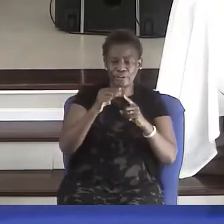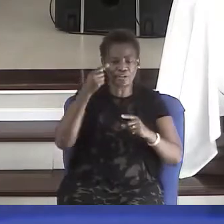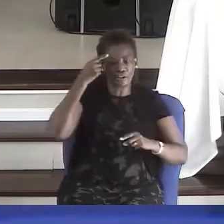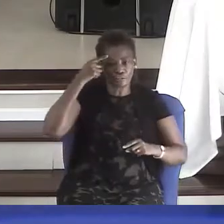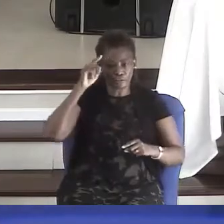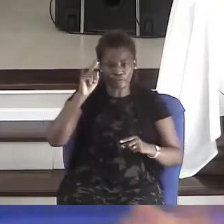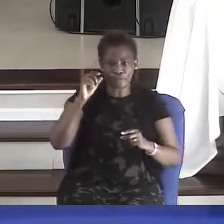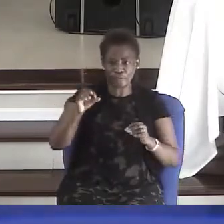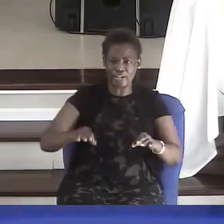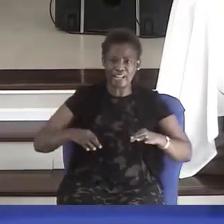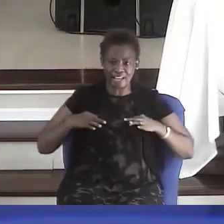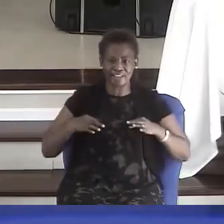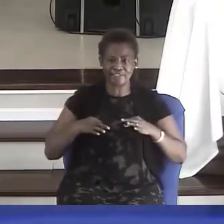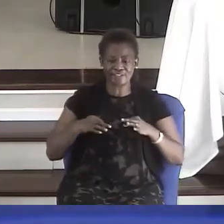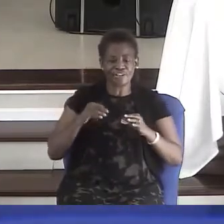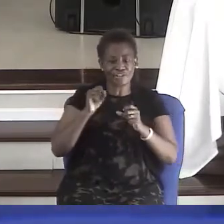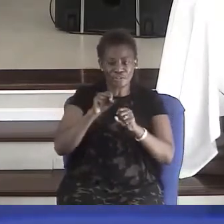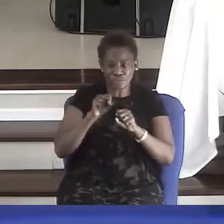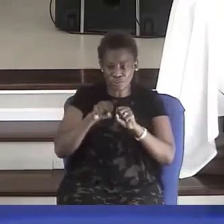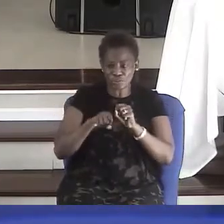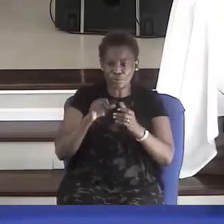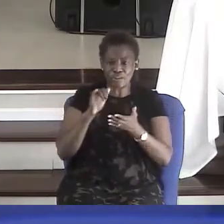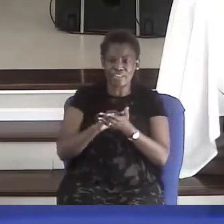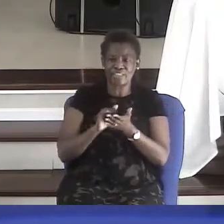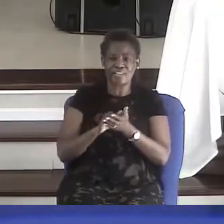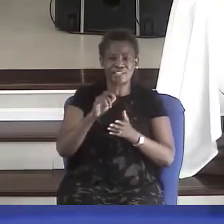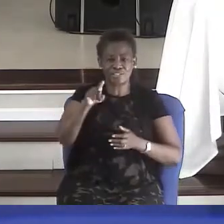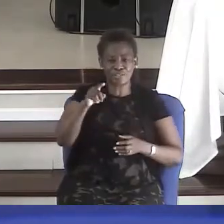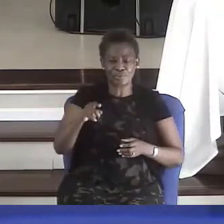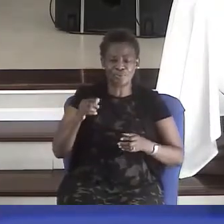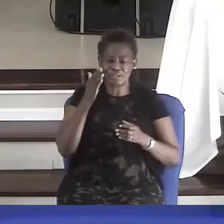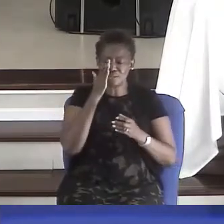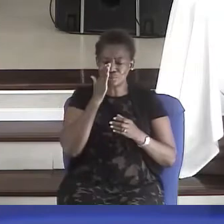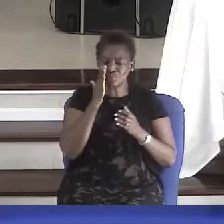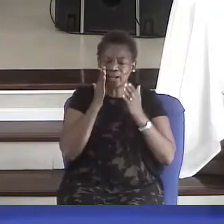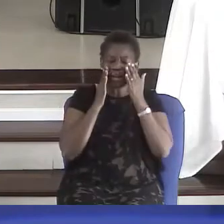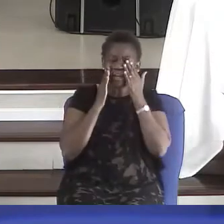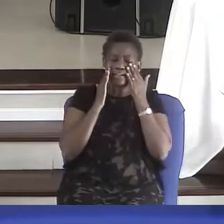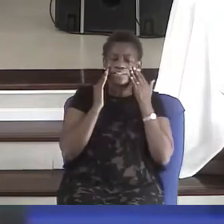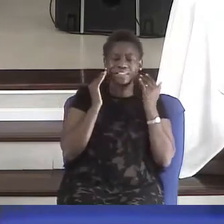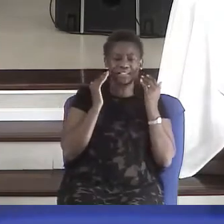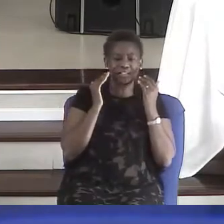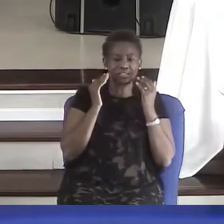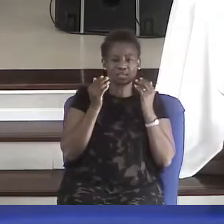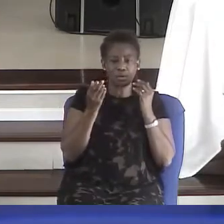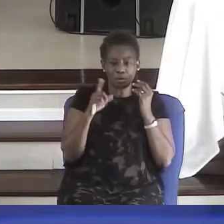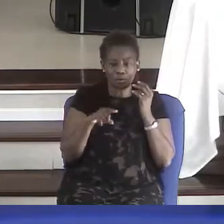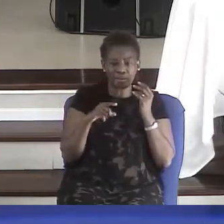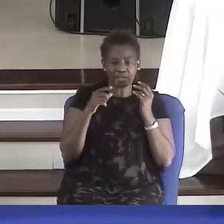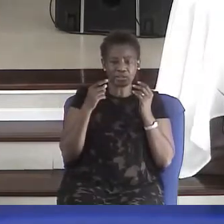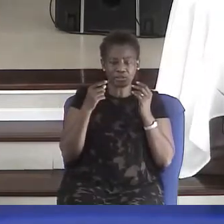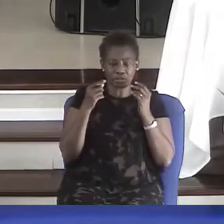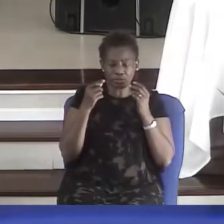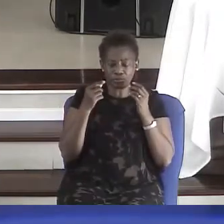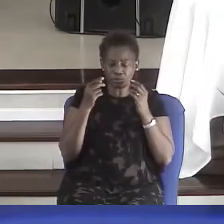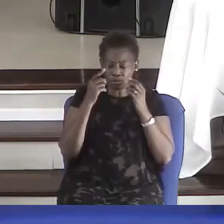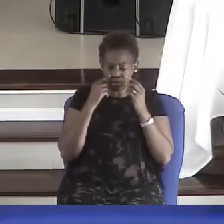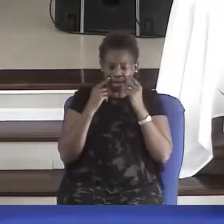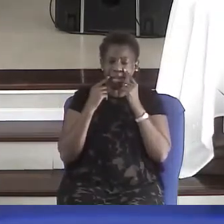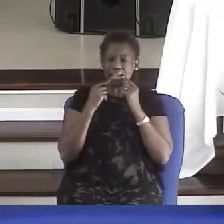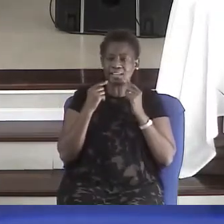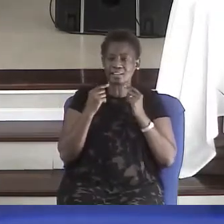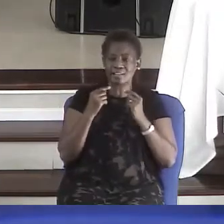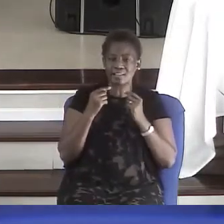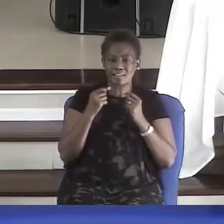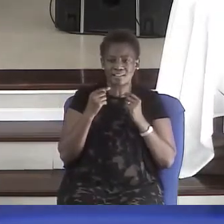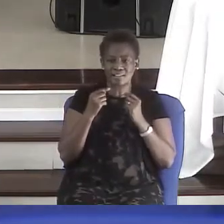can rejoice, so that you'll dry your tears after you have wept. Follow me closely, brothers and sisters. And then